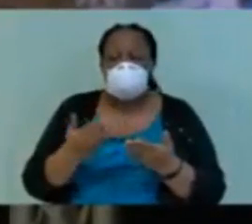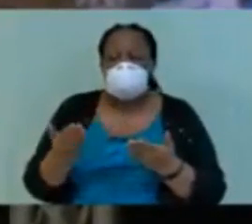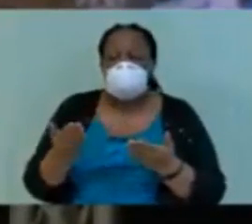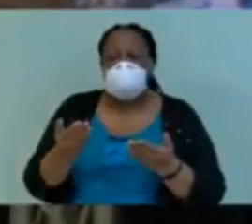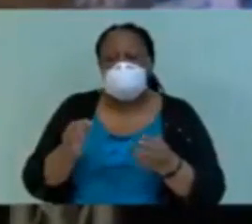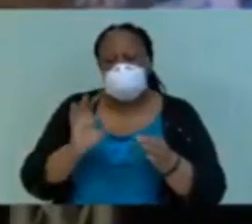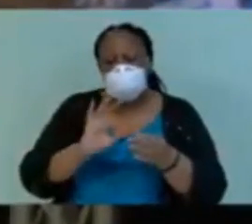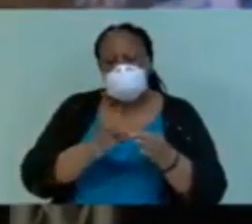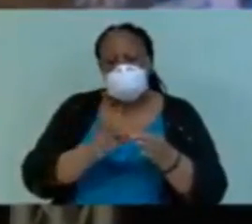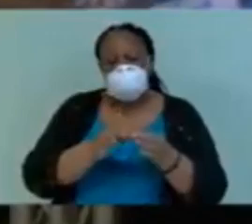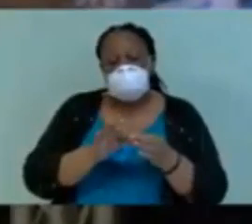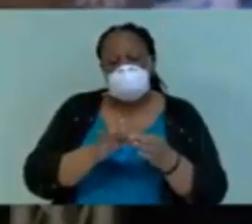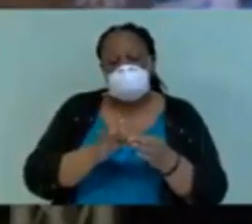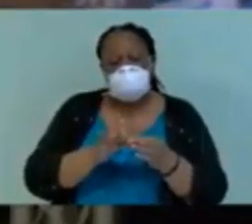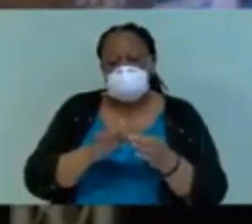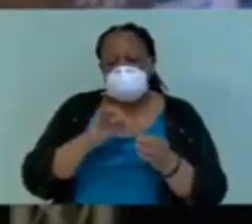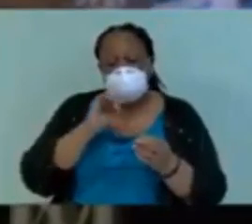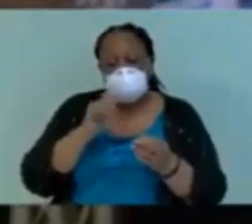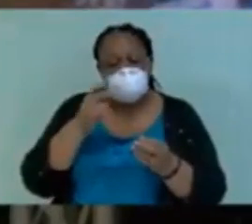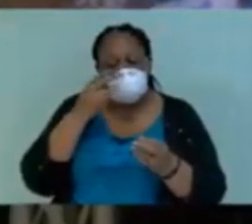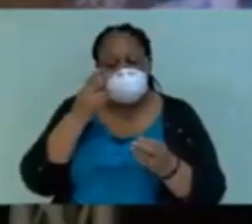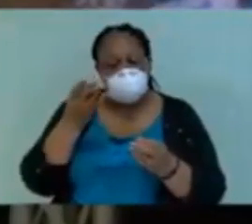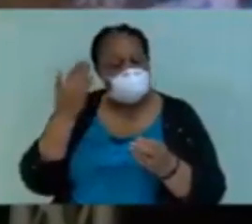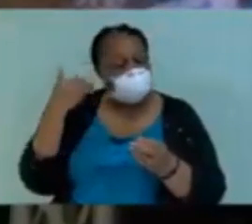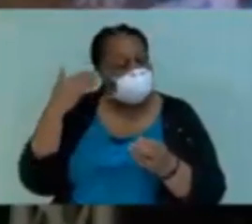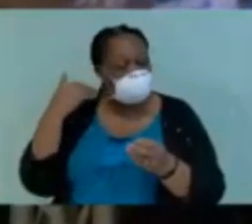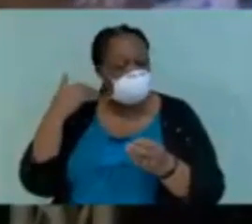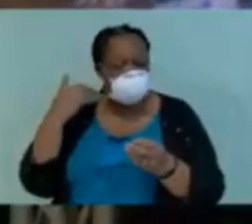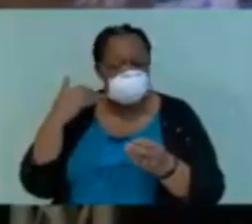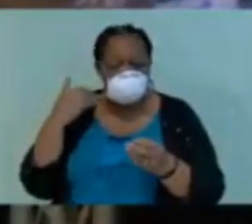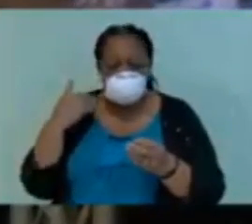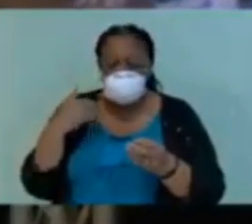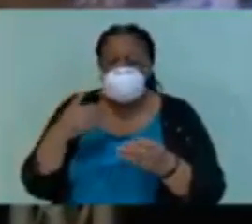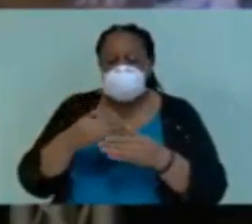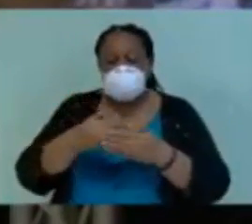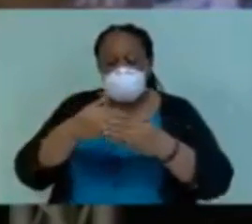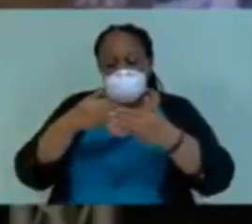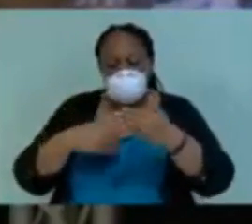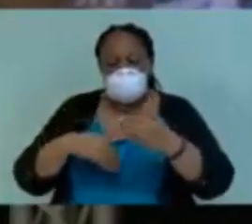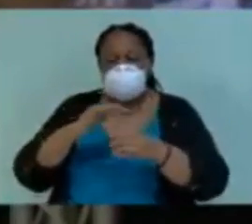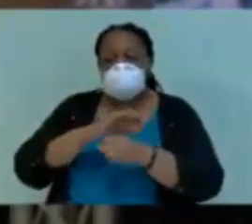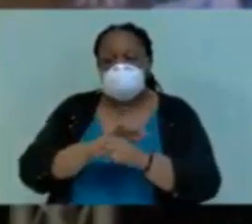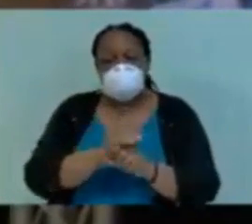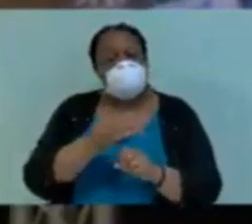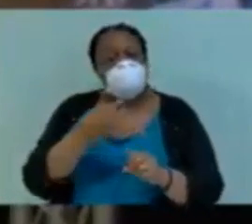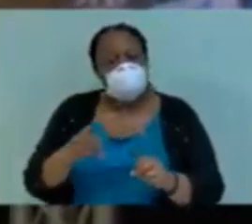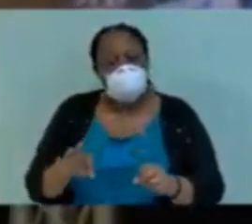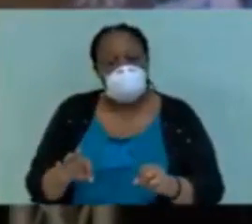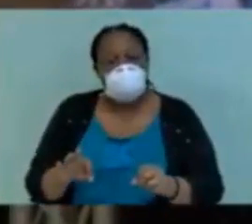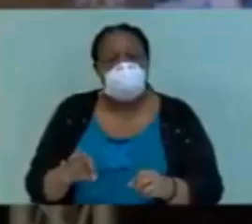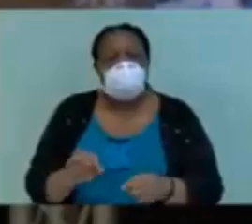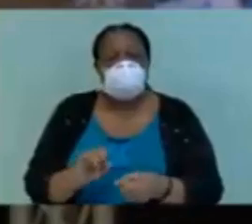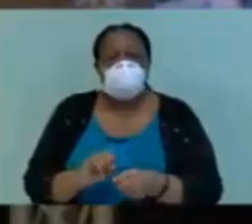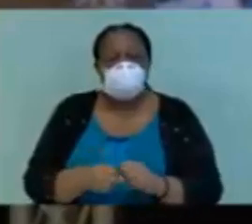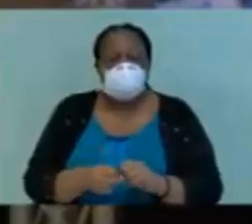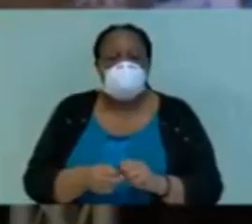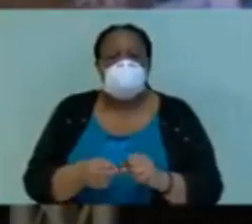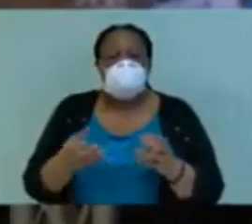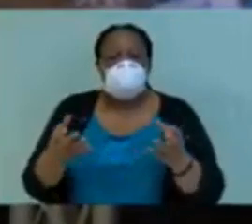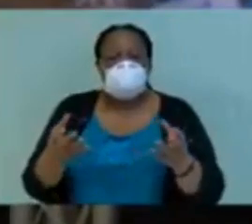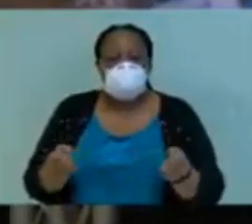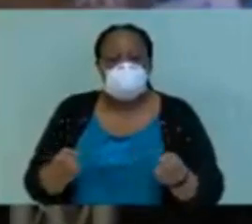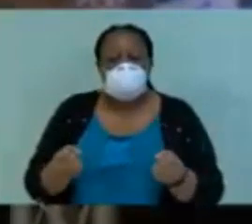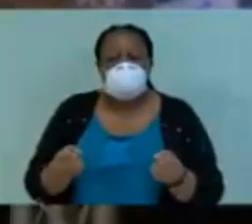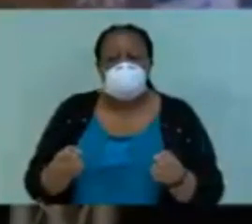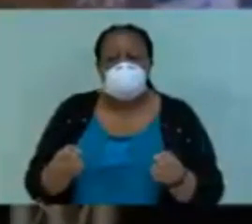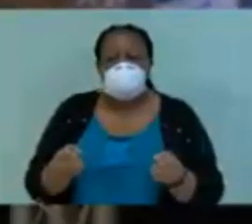are aware that everyone is facing unprecedented circumstances brought on by the COVID-19 pandemic,